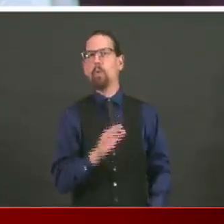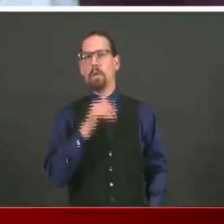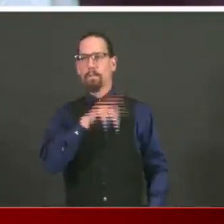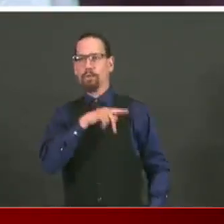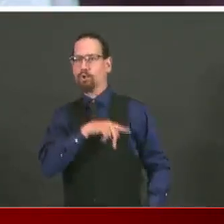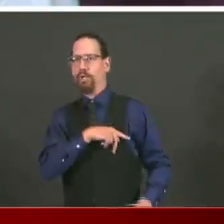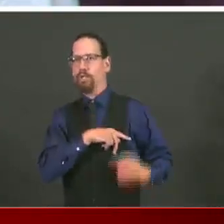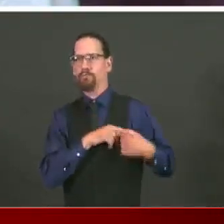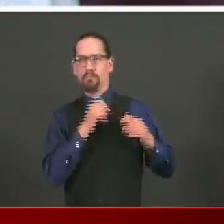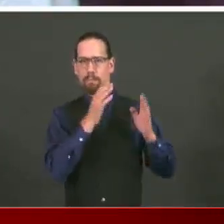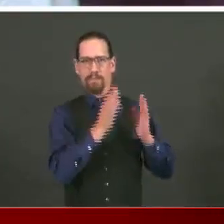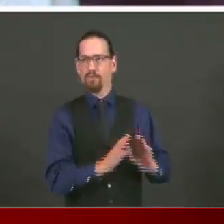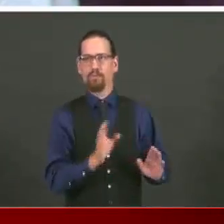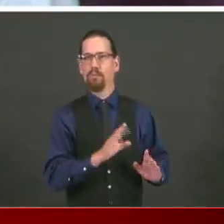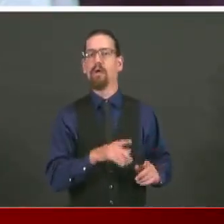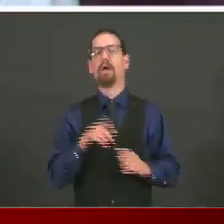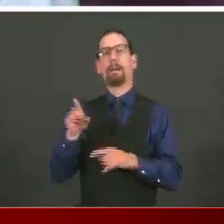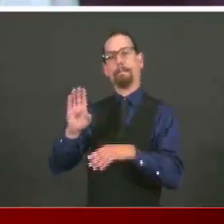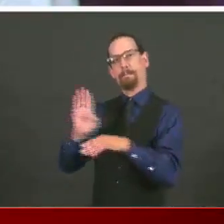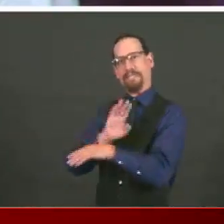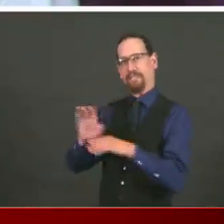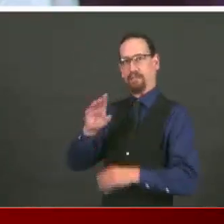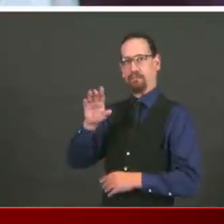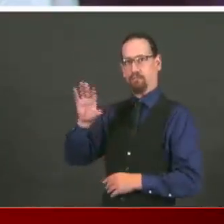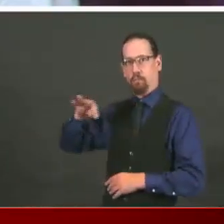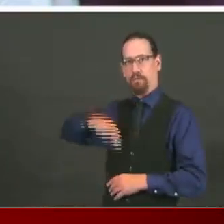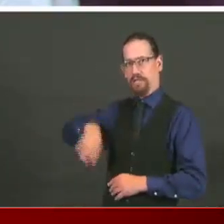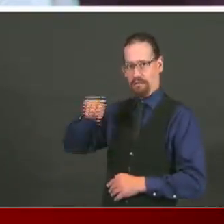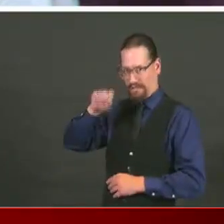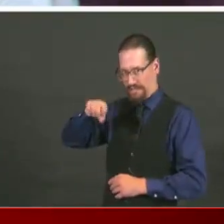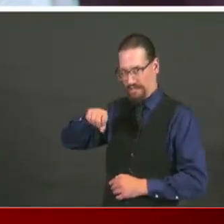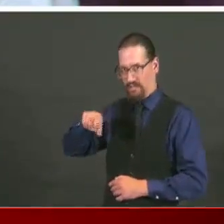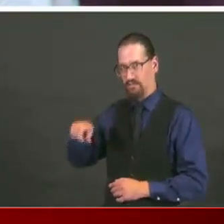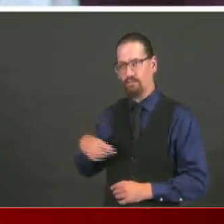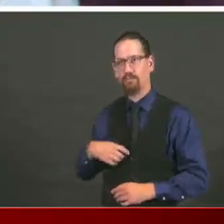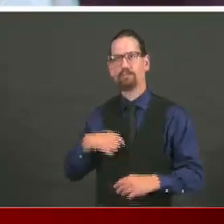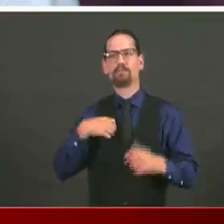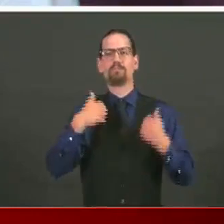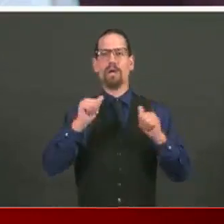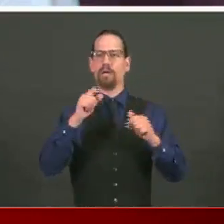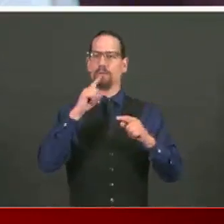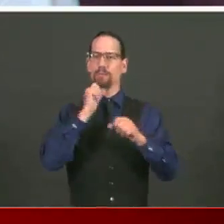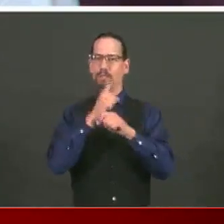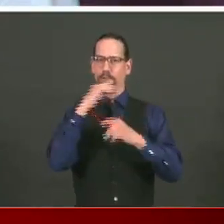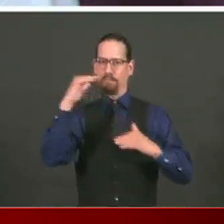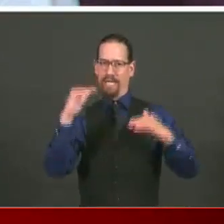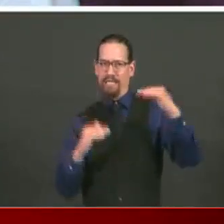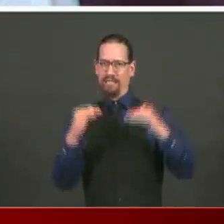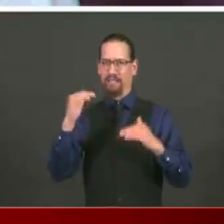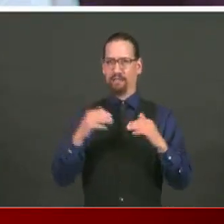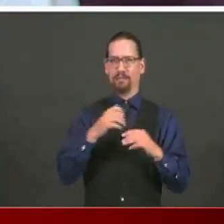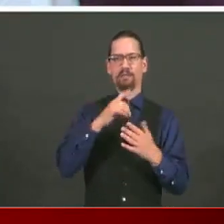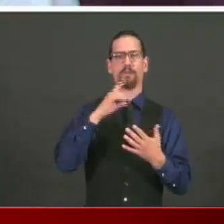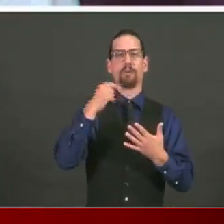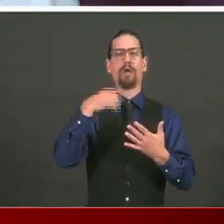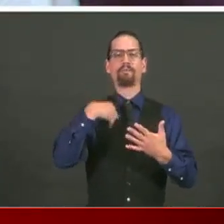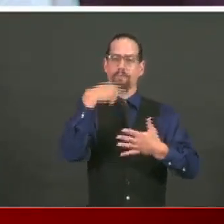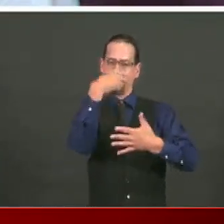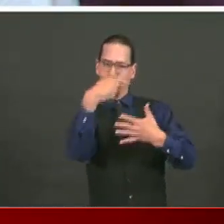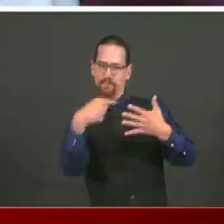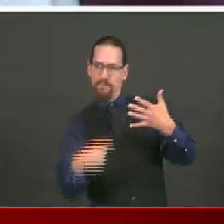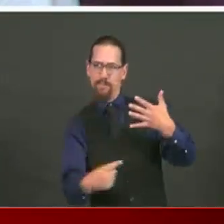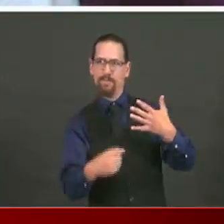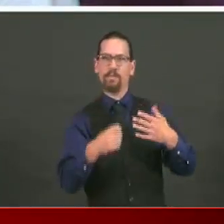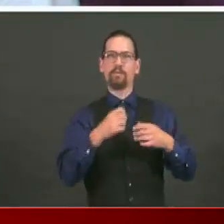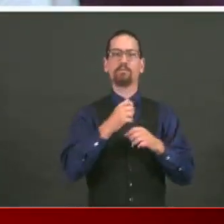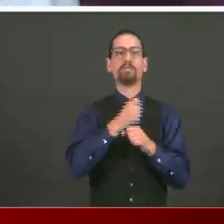and probably wouldn't teach us all that much. So we're trying to find the balance among criteria that are quickly available so they